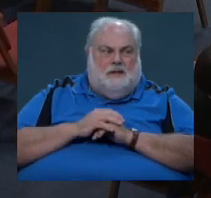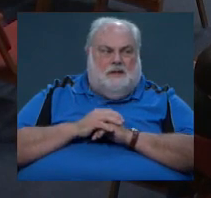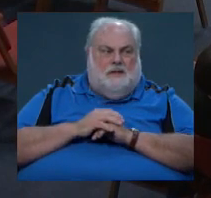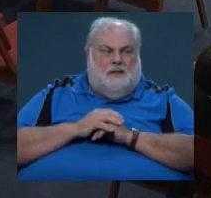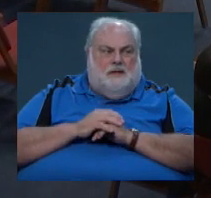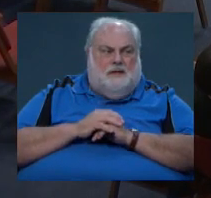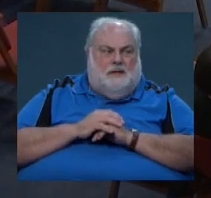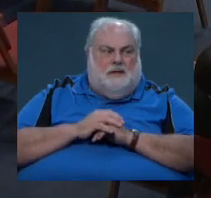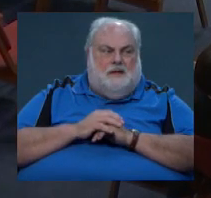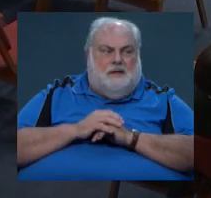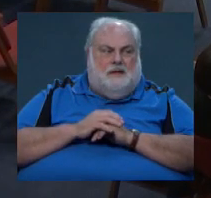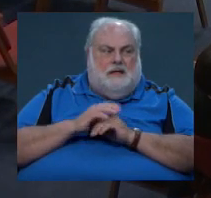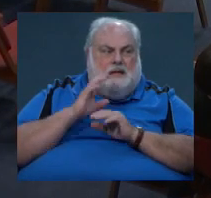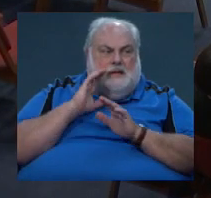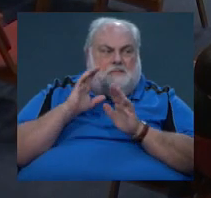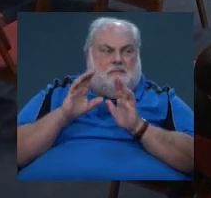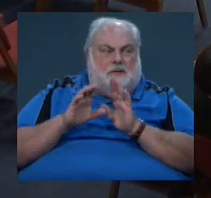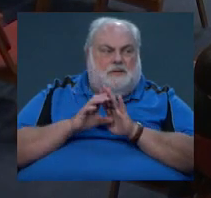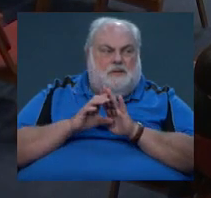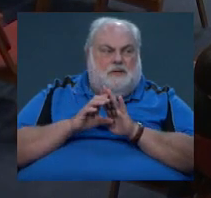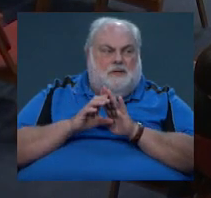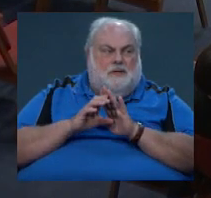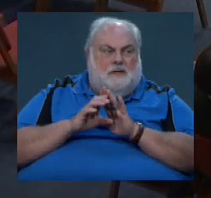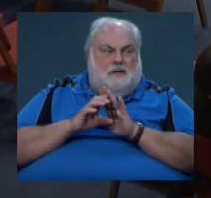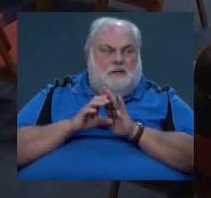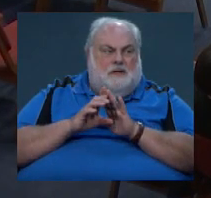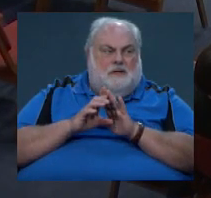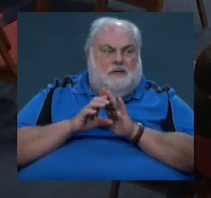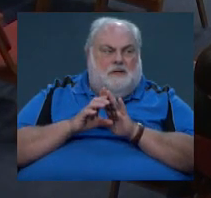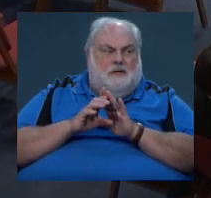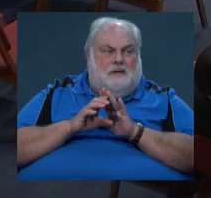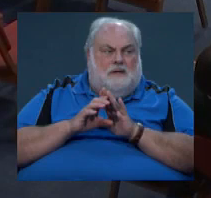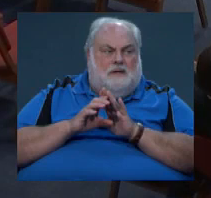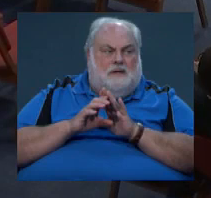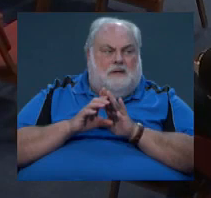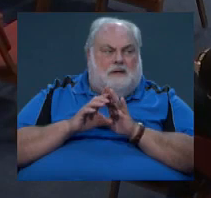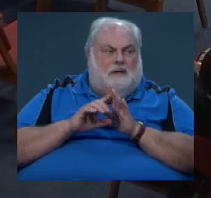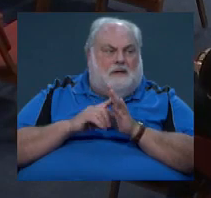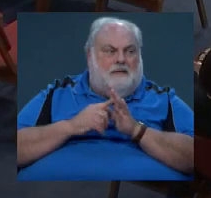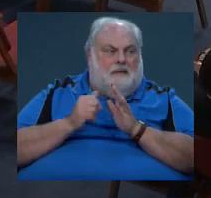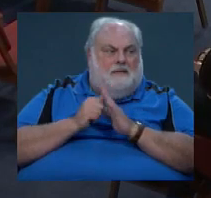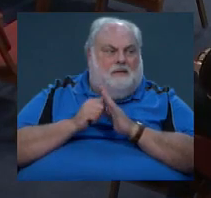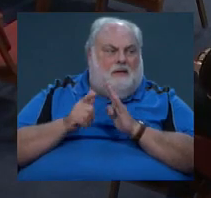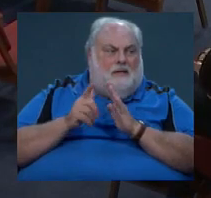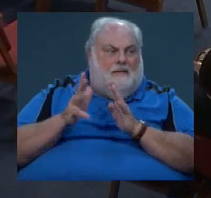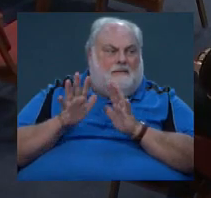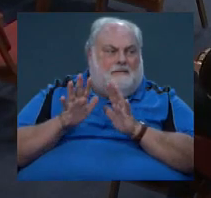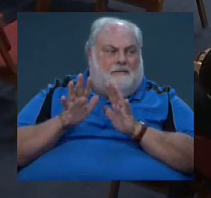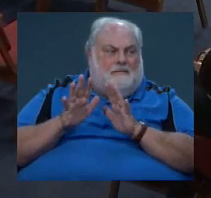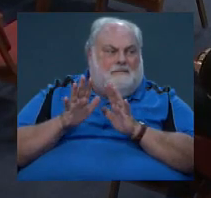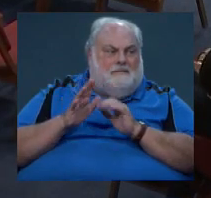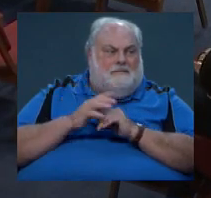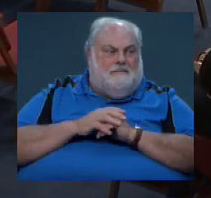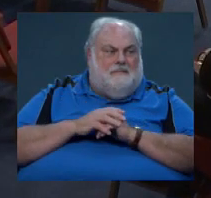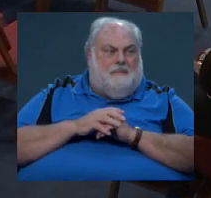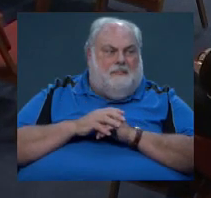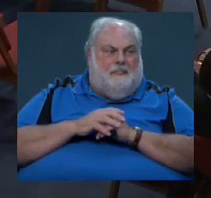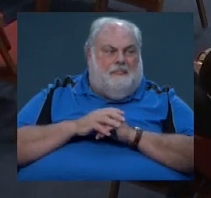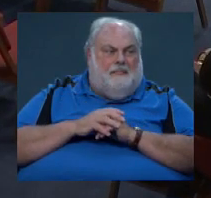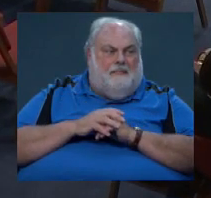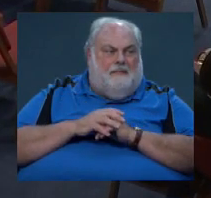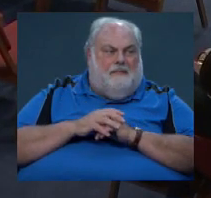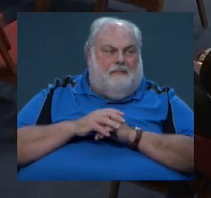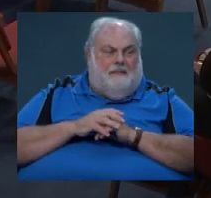I took a picture of the, well, now you've gone back to the beginning. So is that all of them? That's all. I shot